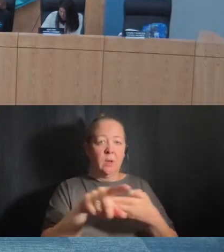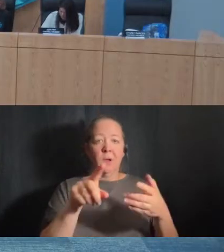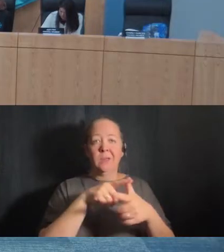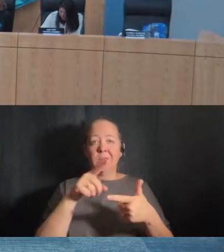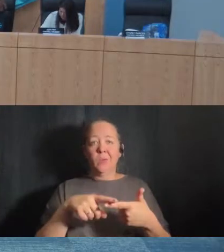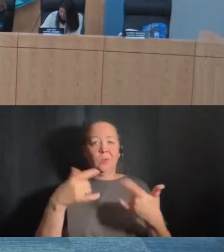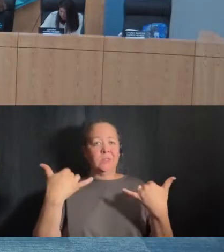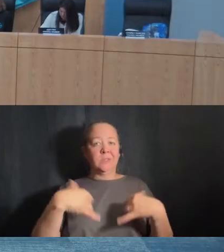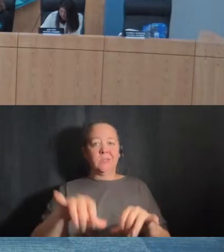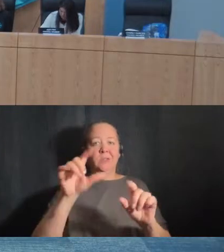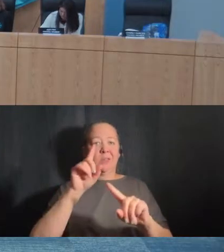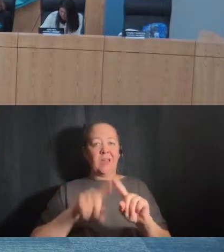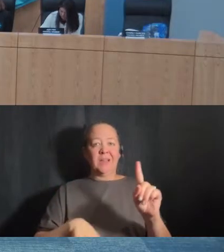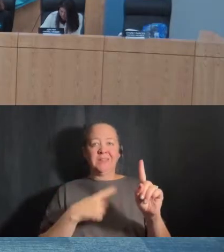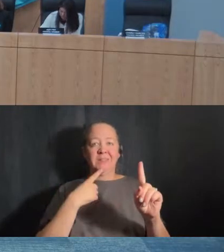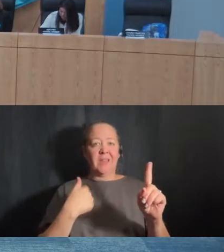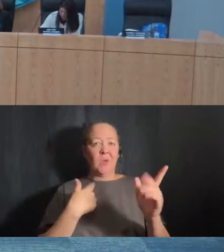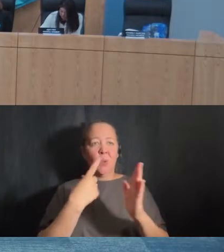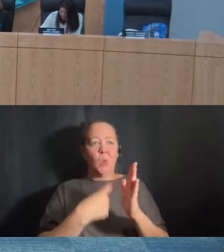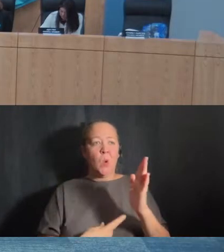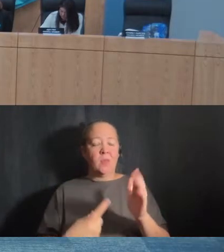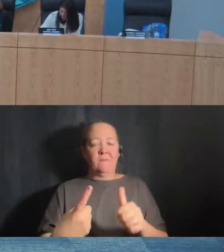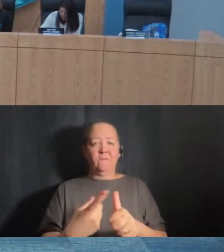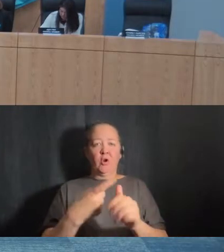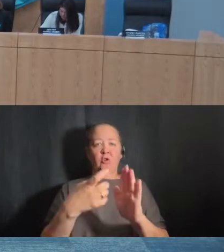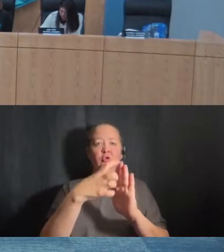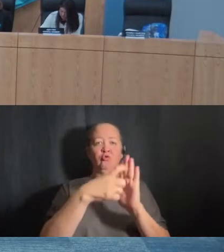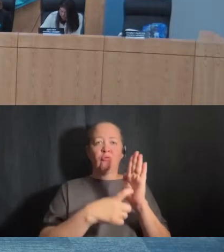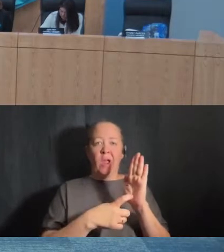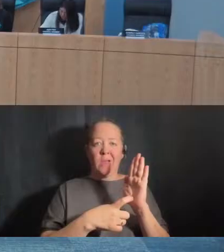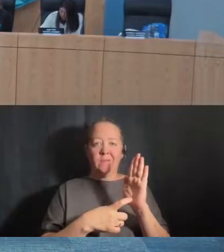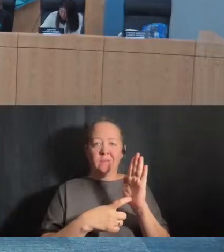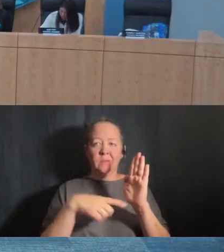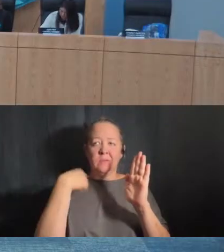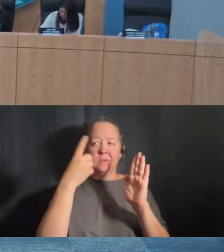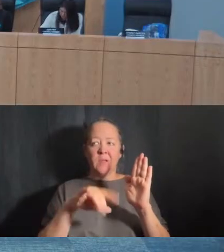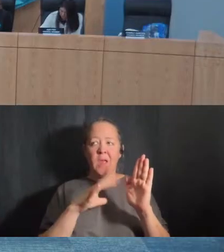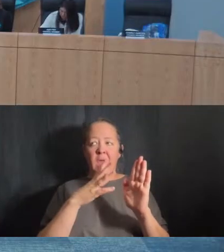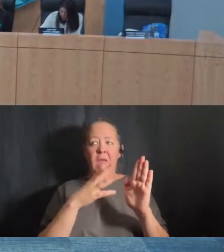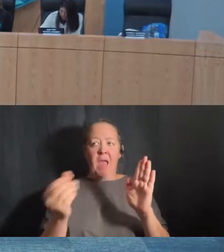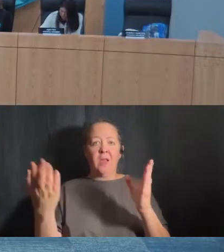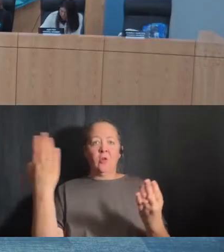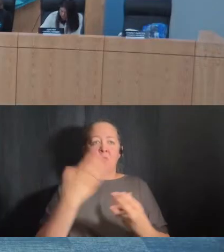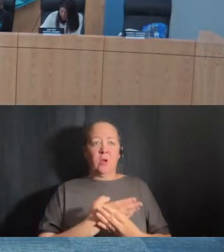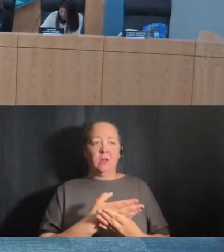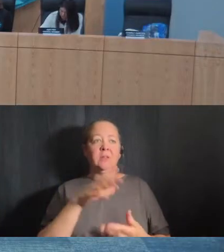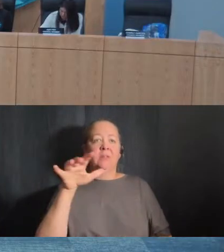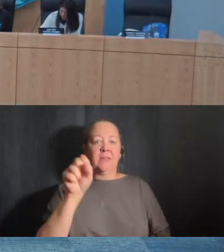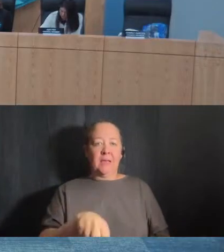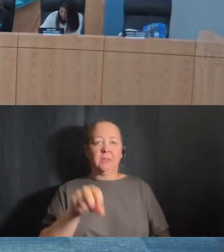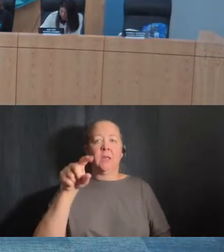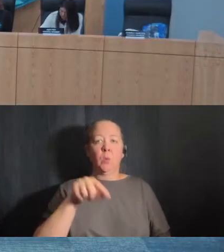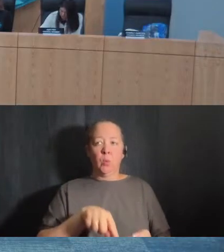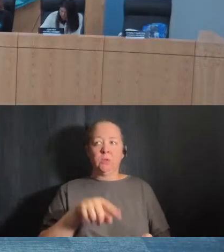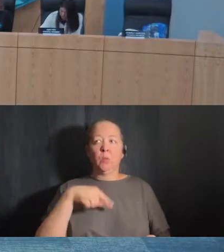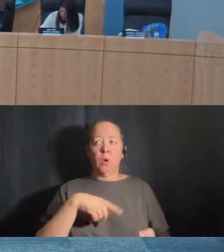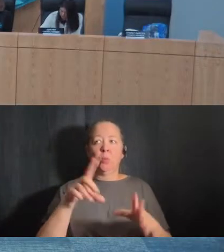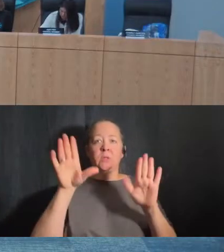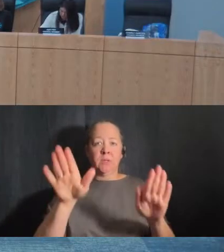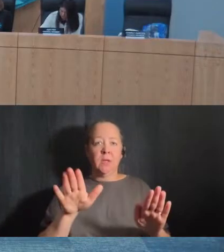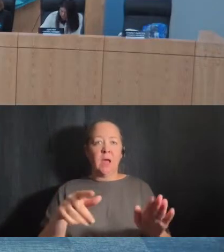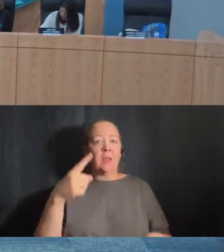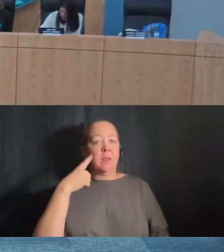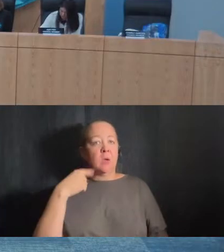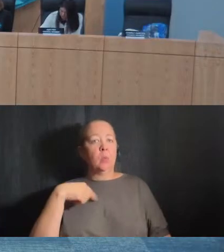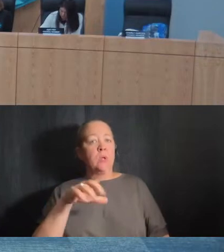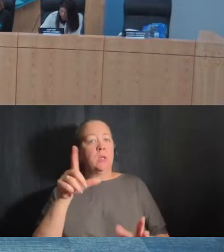the first draft should look like, and go on record and say, yes, this is what we did. I think we did great work tonight. We did not